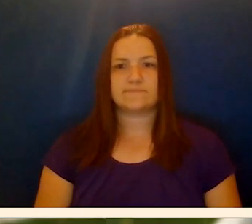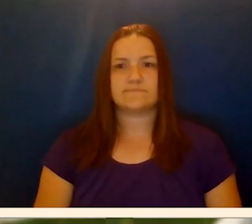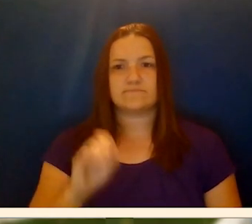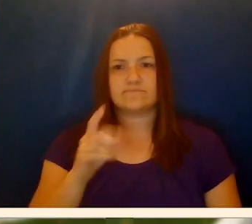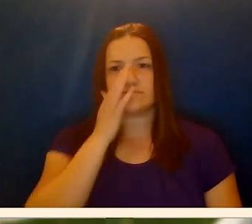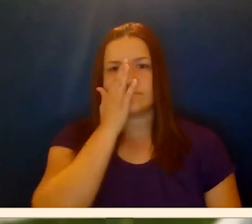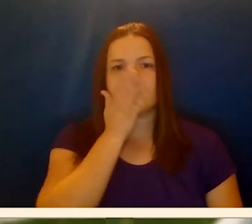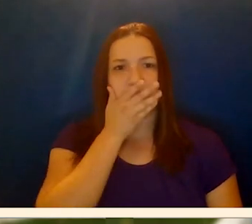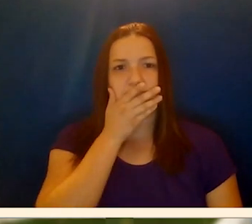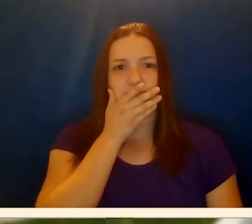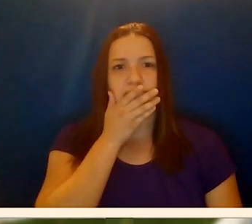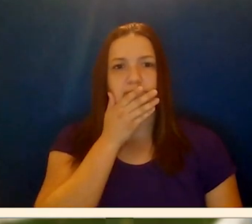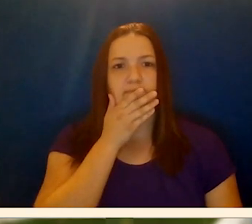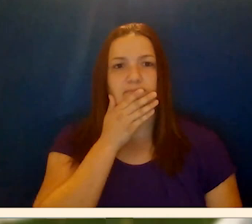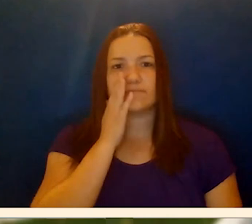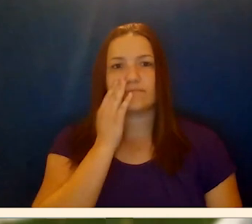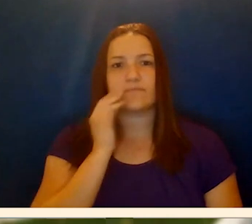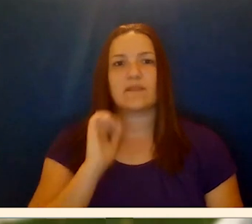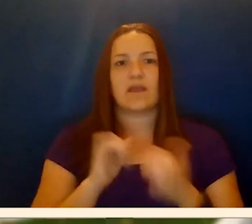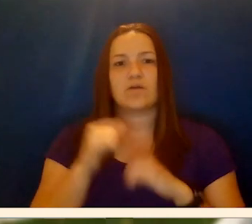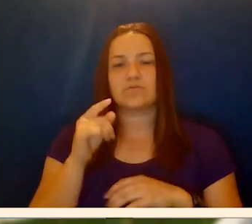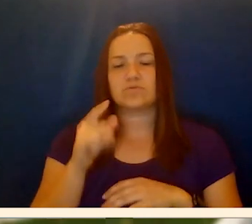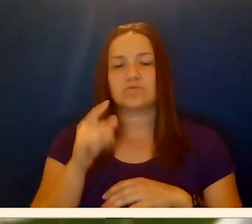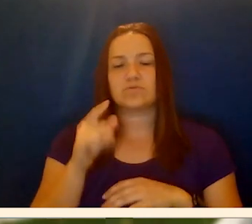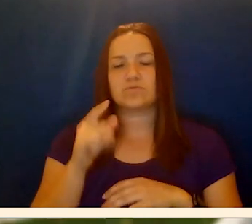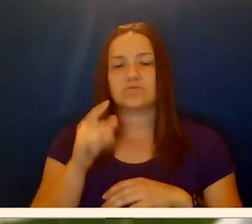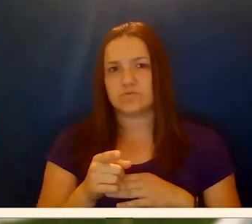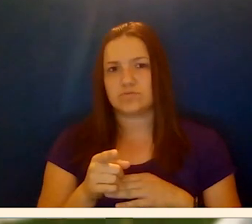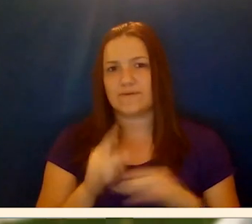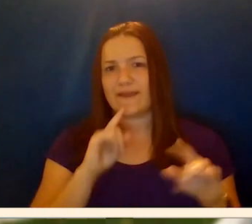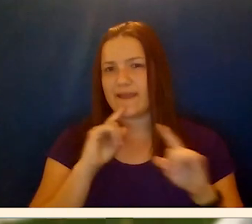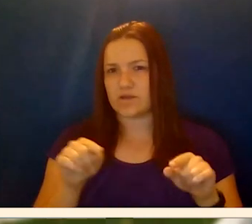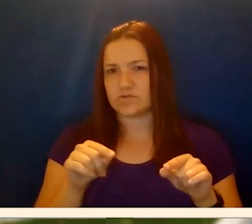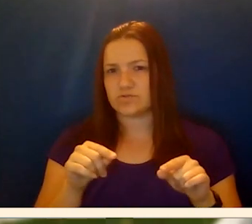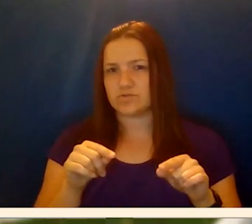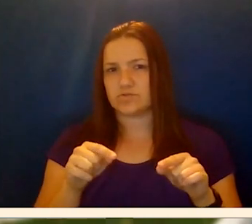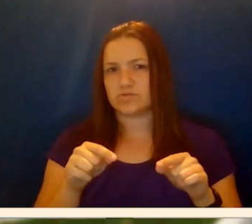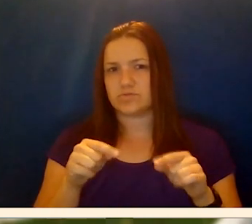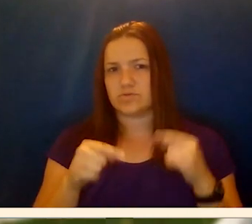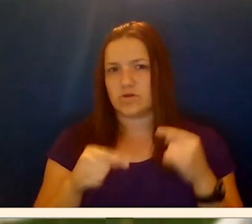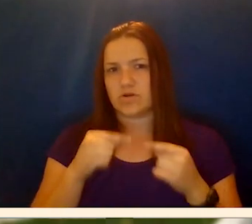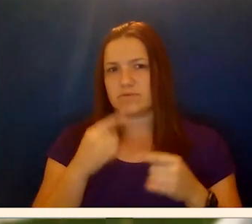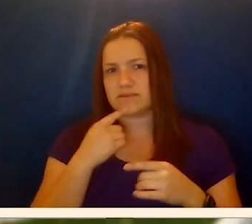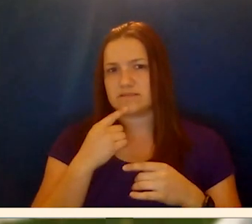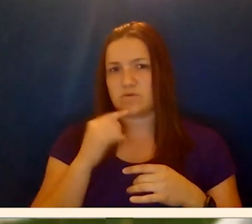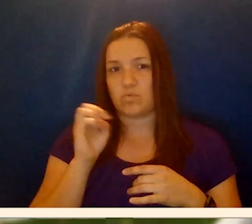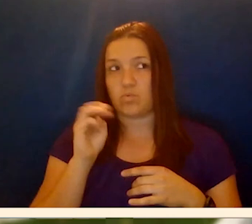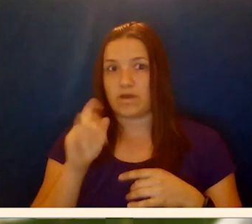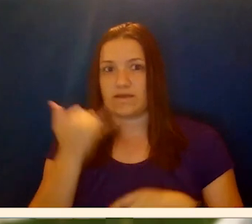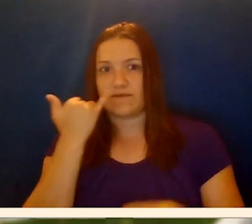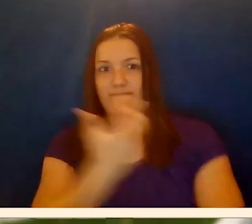has, how do you answer the argument or defend the argument that says, well, if